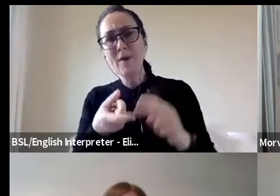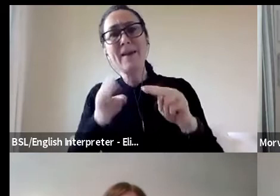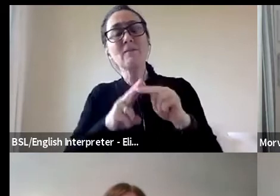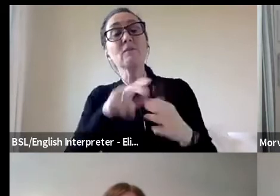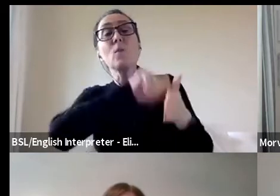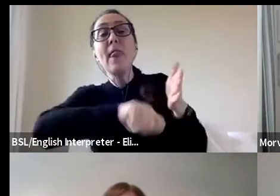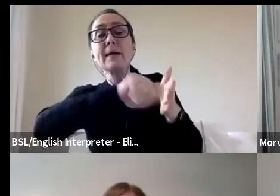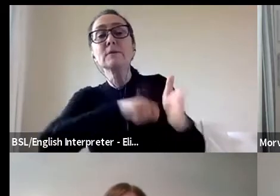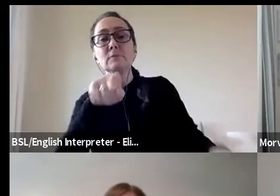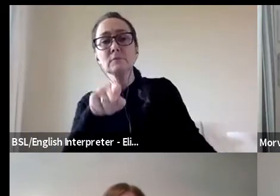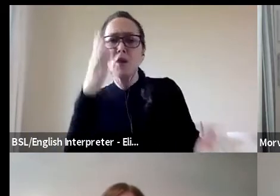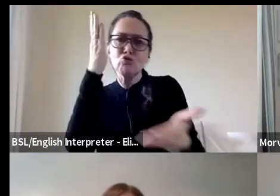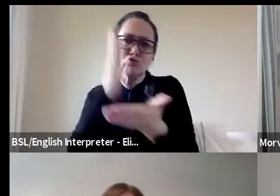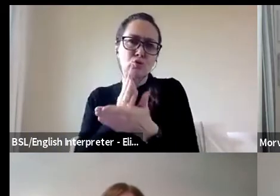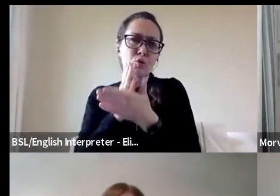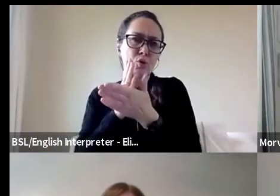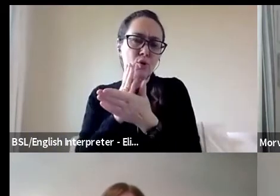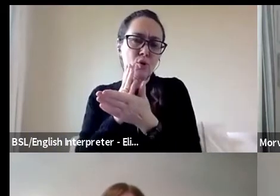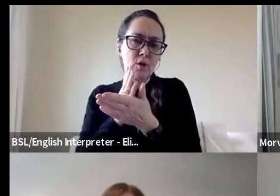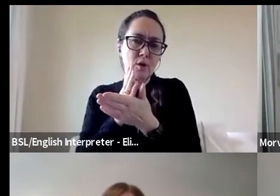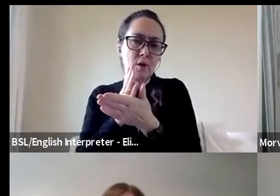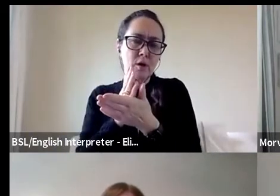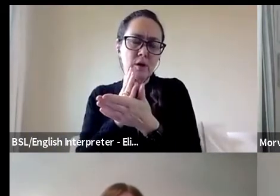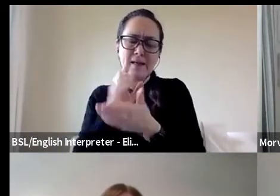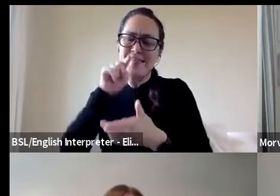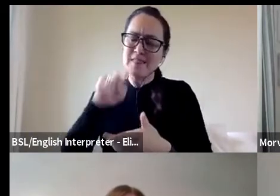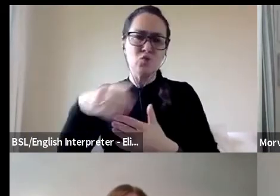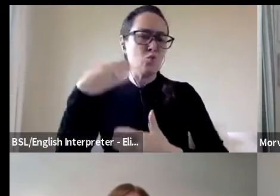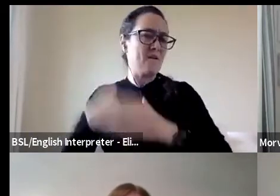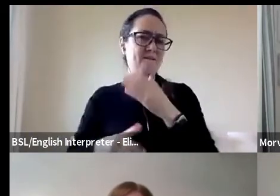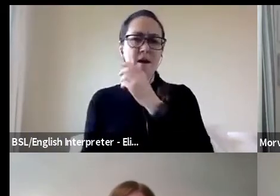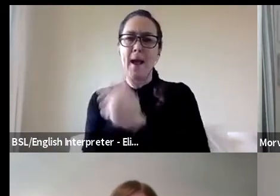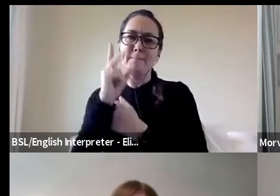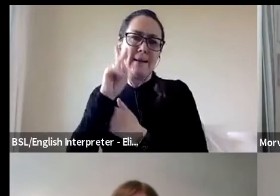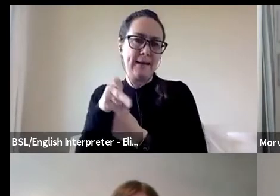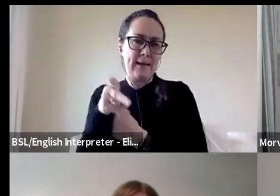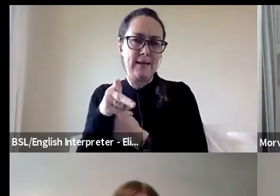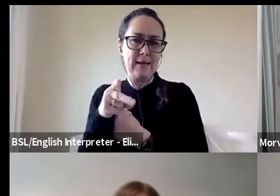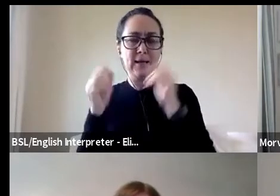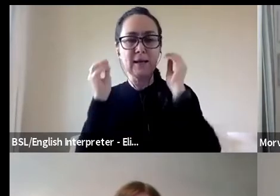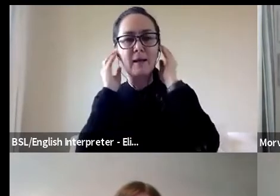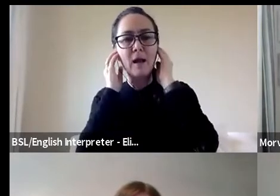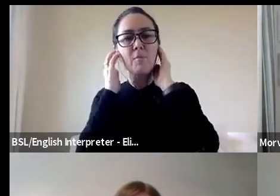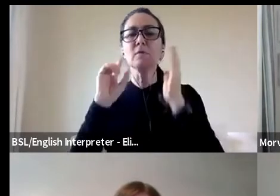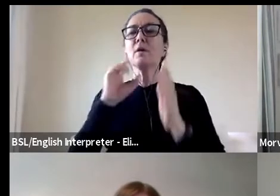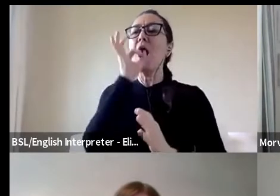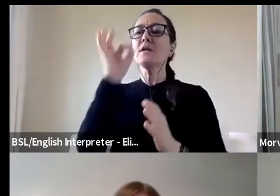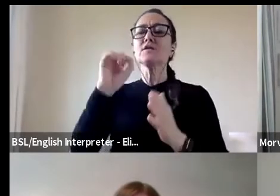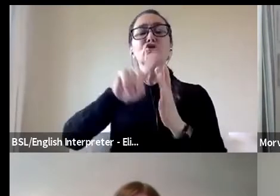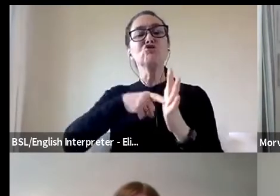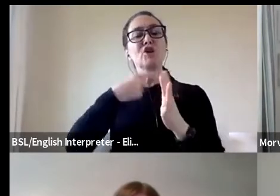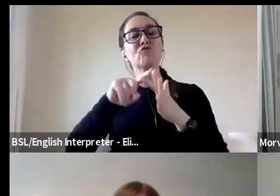to ensure that that can never, ever happen again? I wonder if I could go to Jeremy Balfour